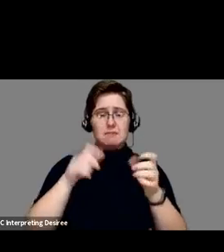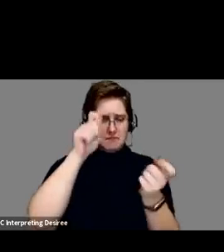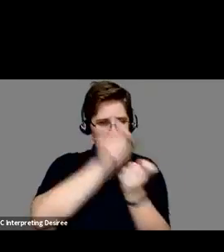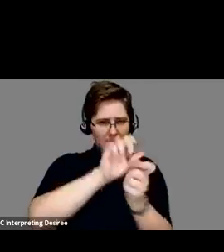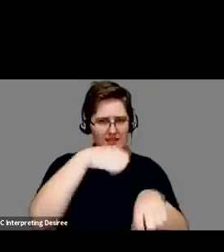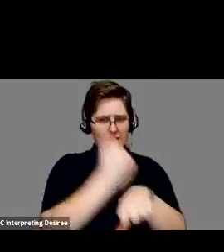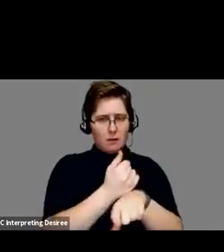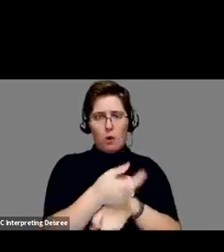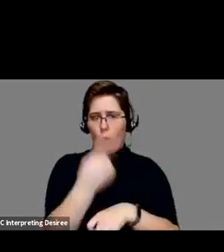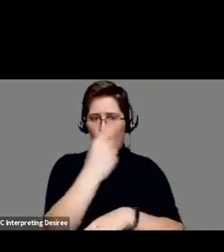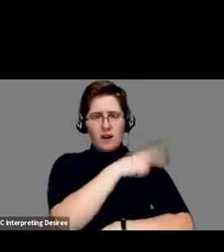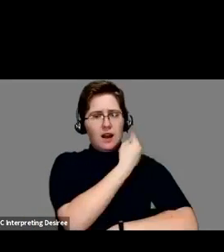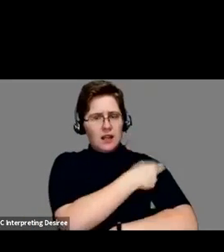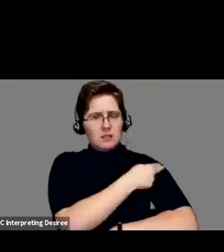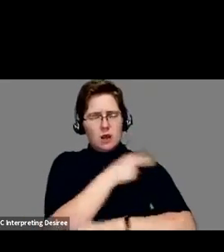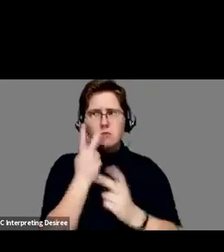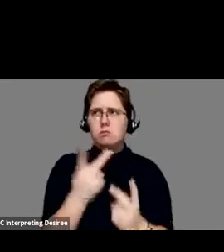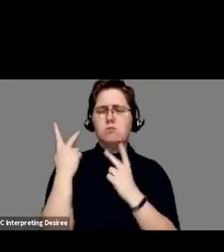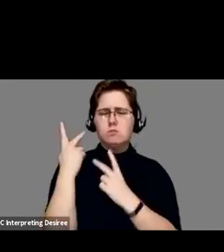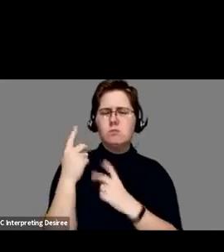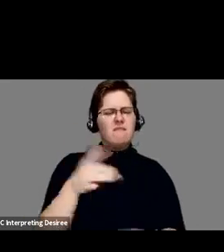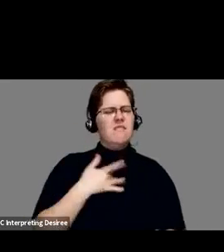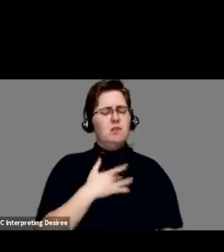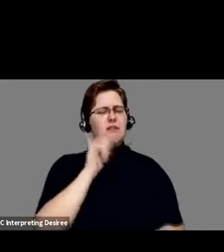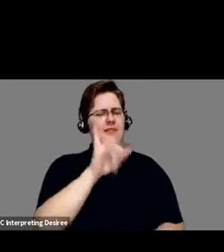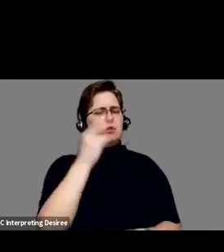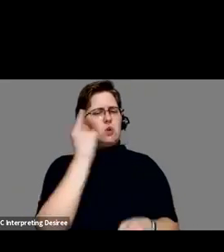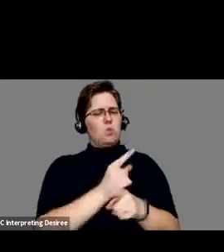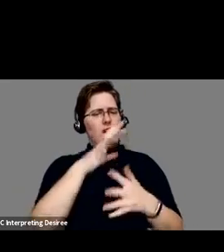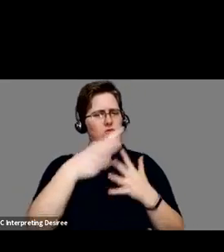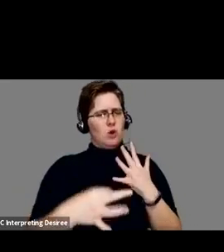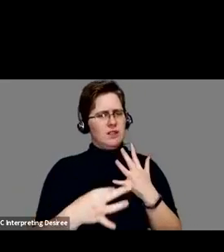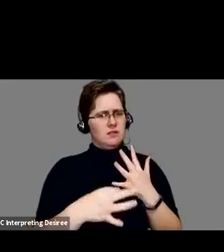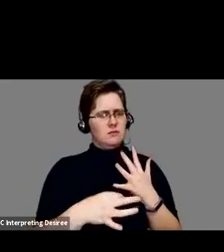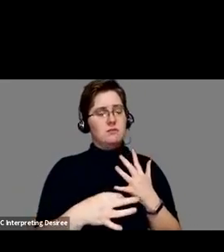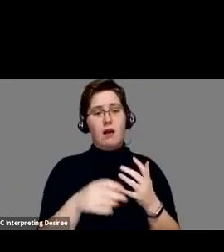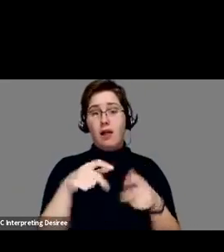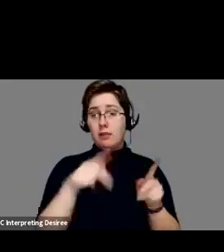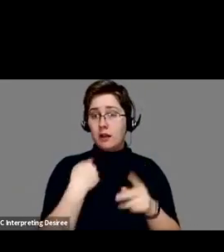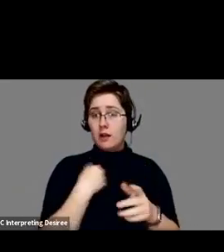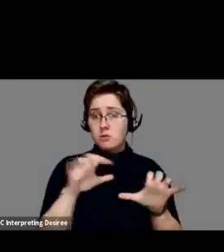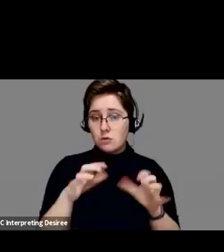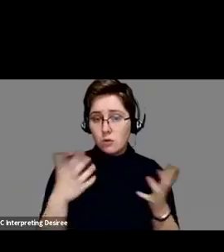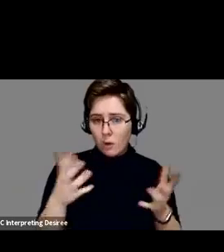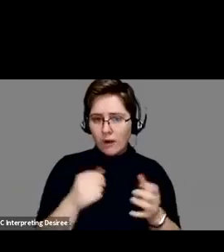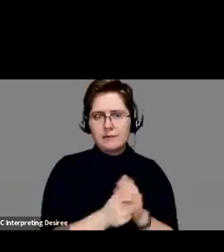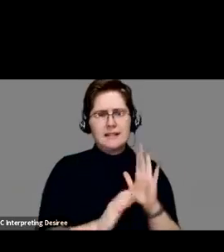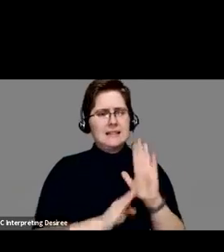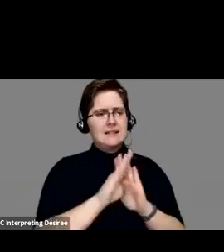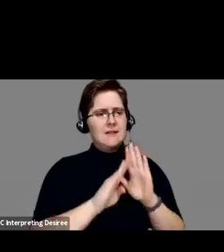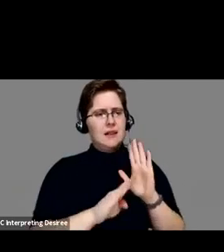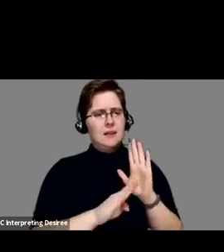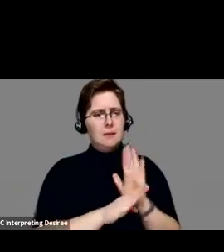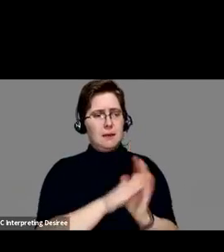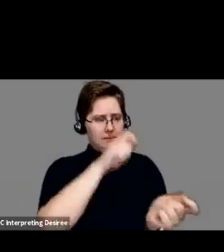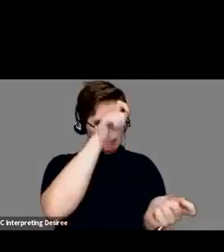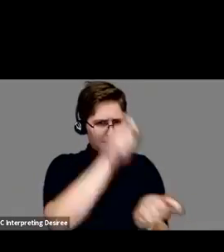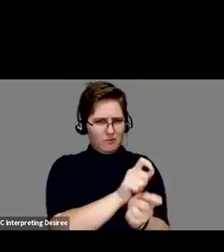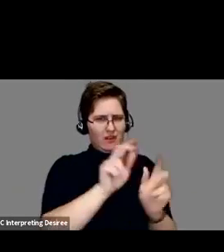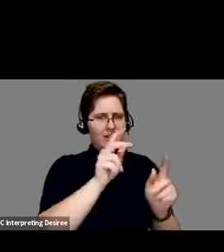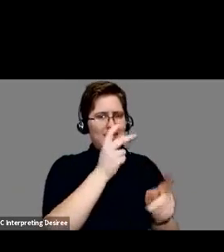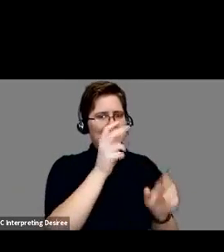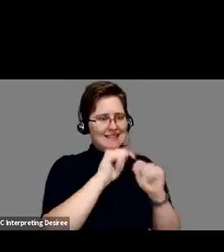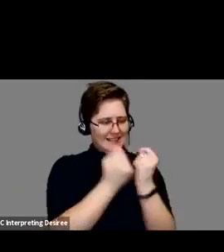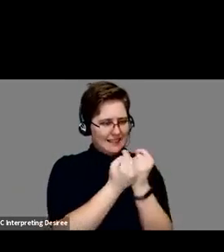looking back, we feel that that was the right choice at the time because what it allowed us to do is develop dedicated care